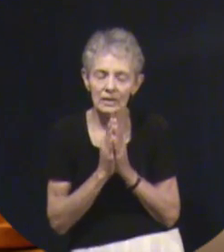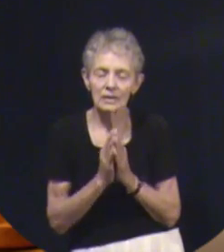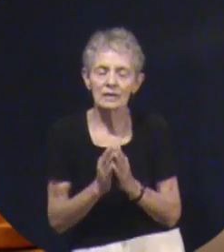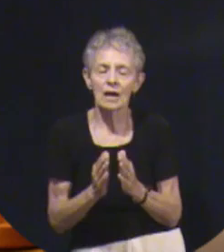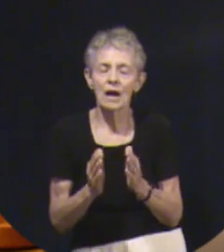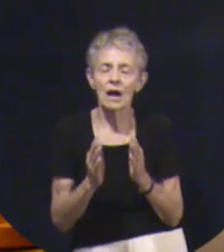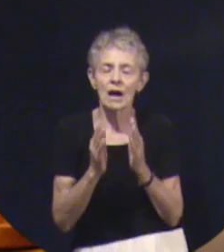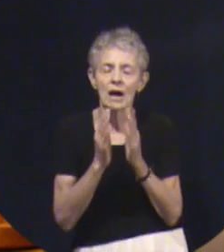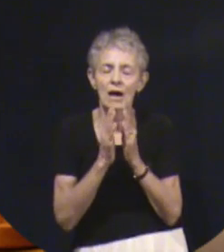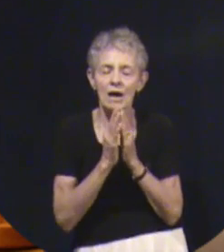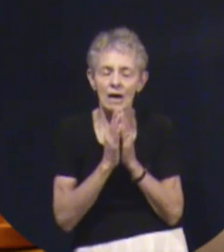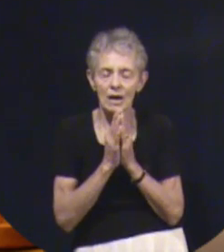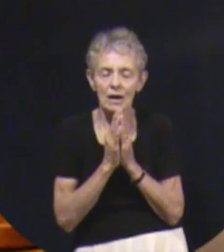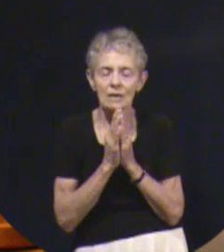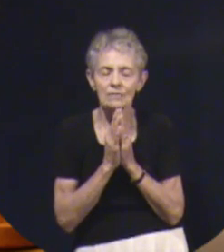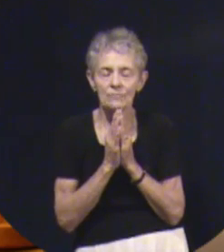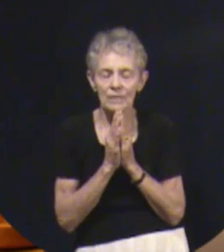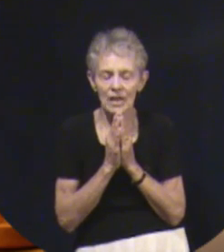Amen.